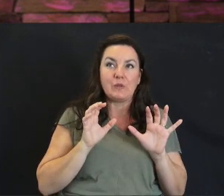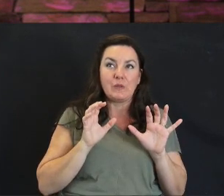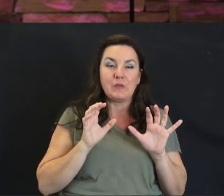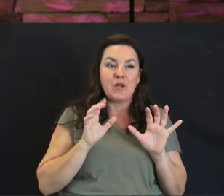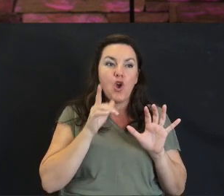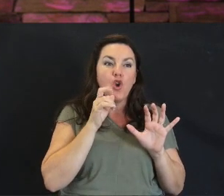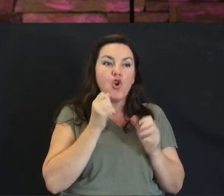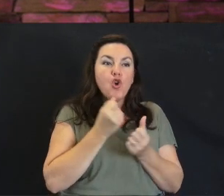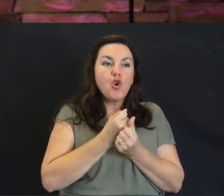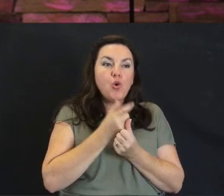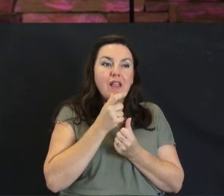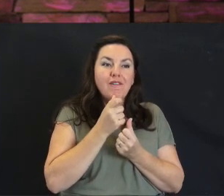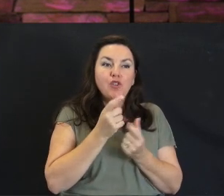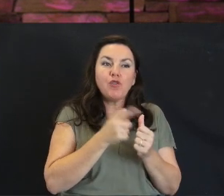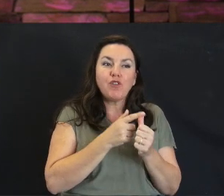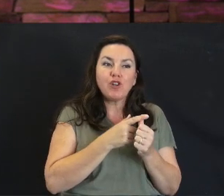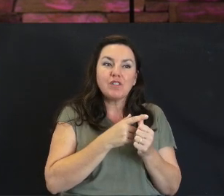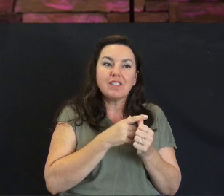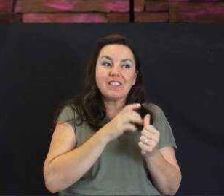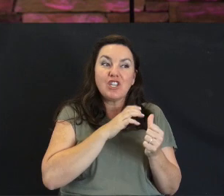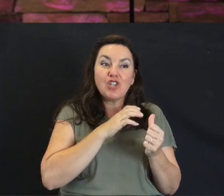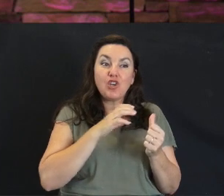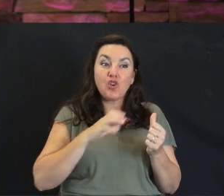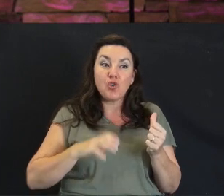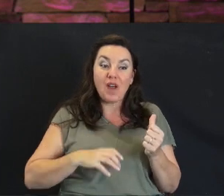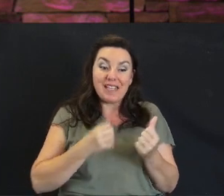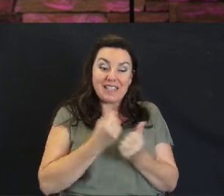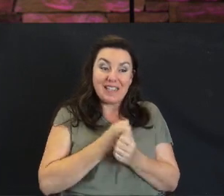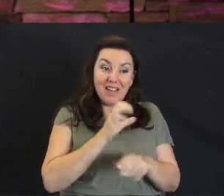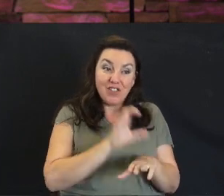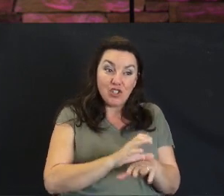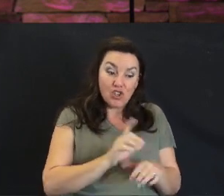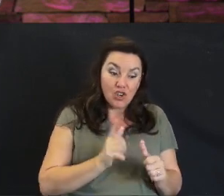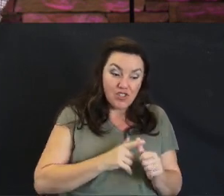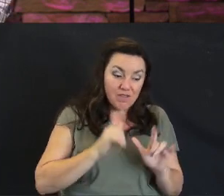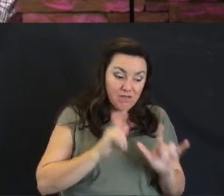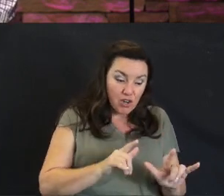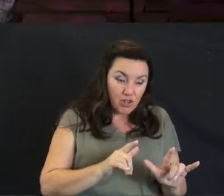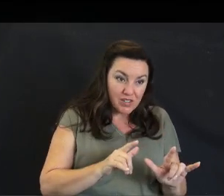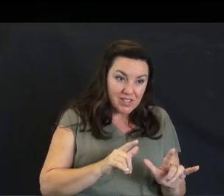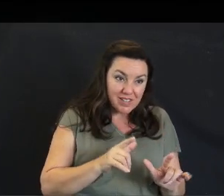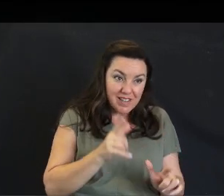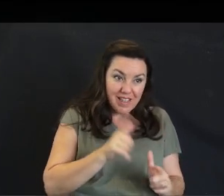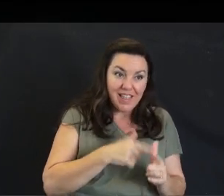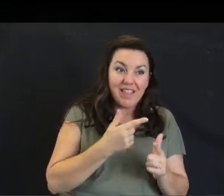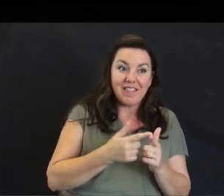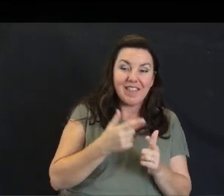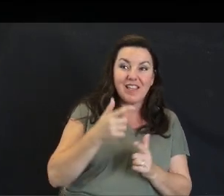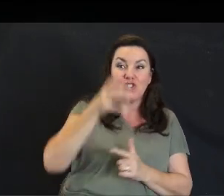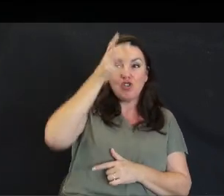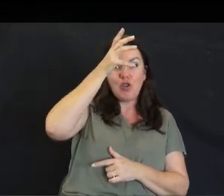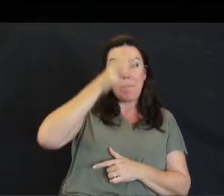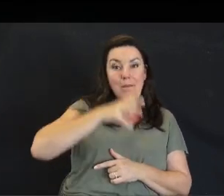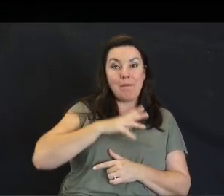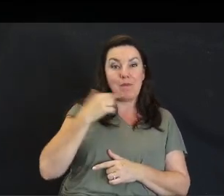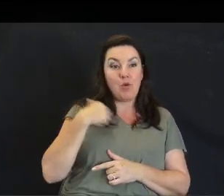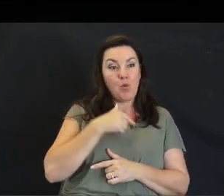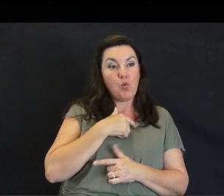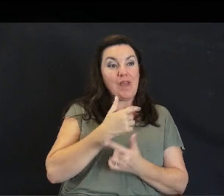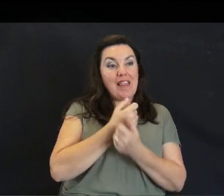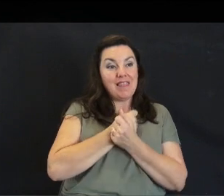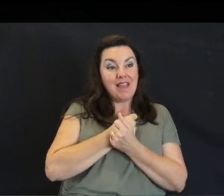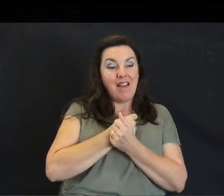Did Christ Love the church first Or did the church Love Christ first? Yeah Yeah We love Because he first loved us